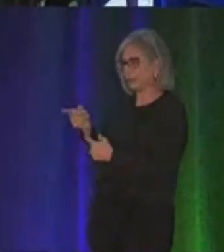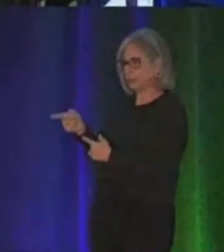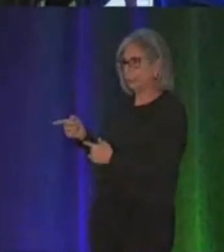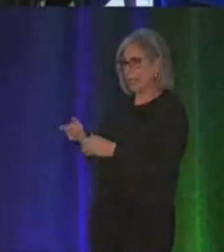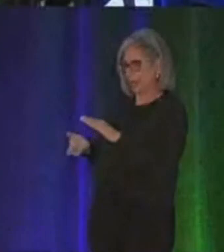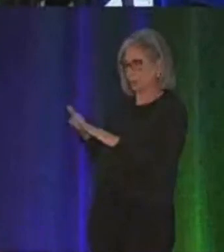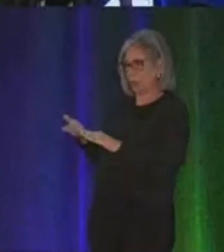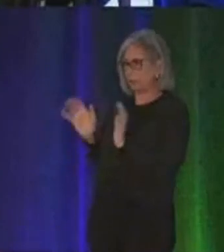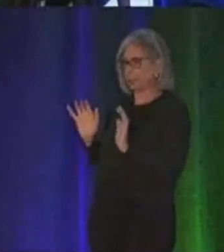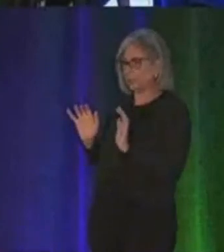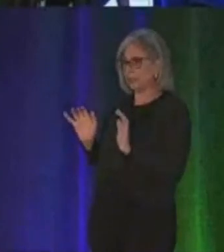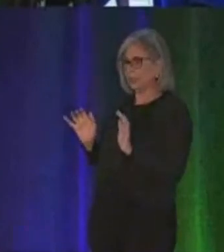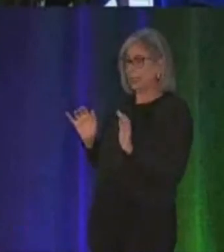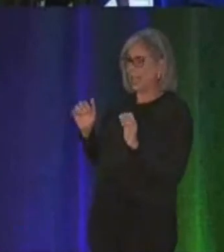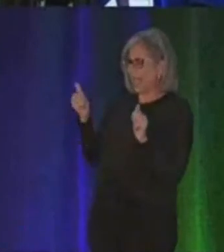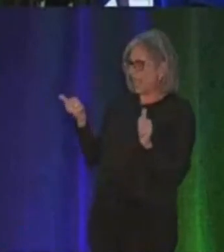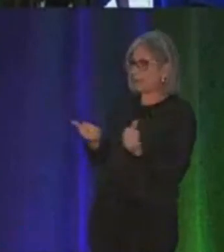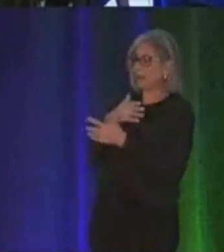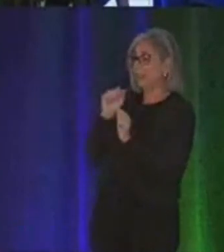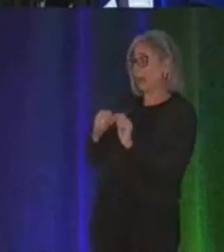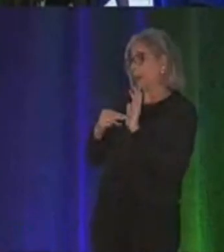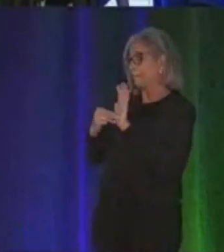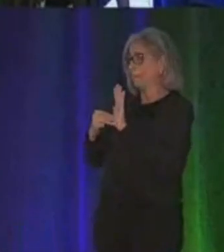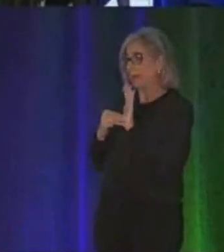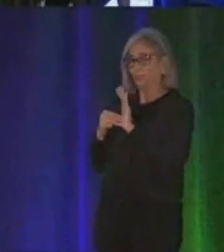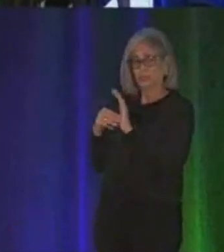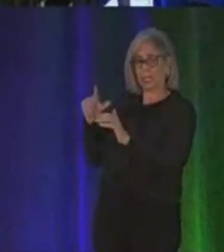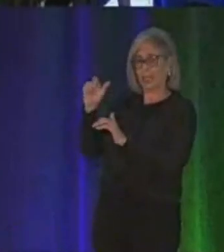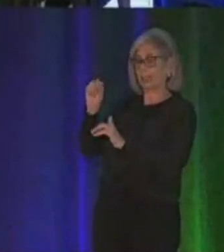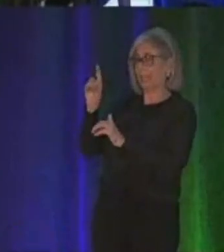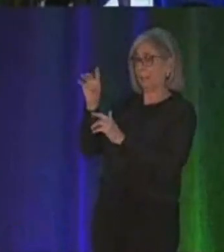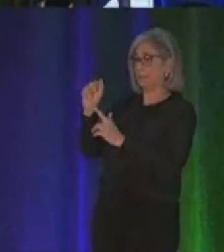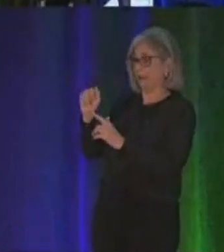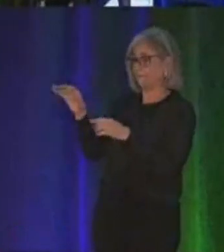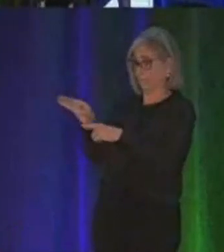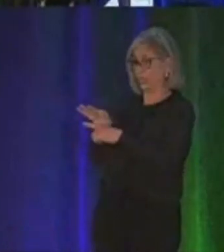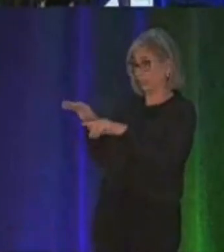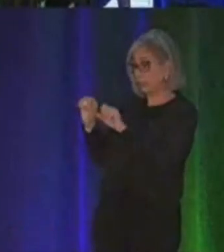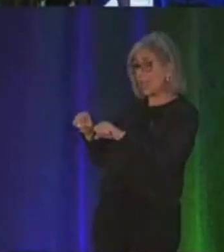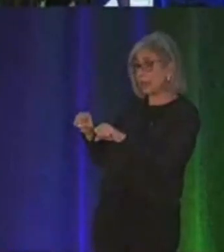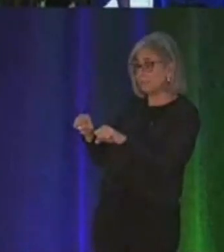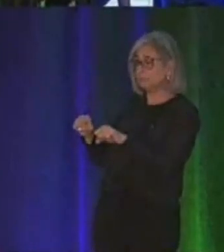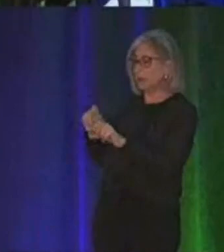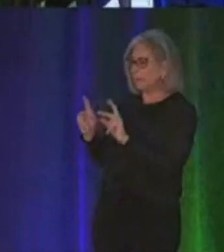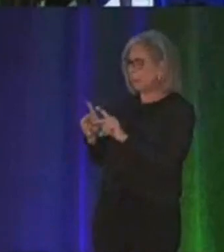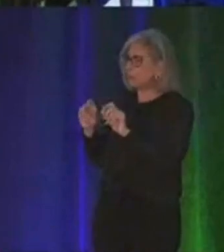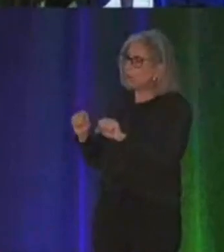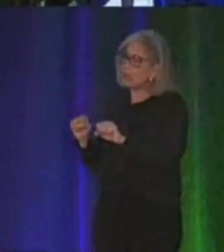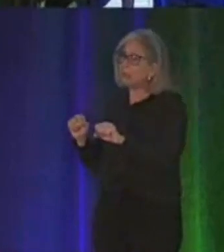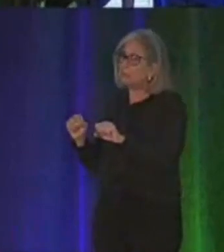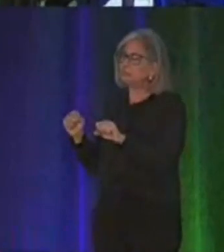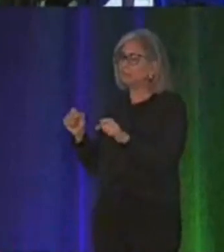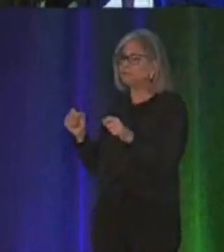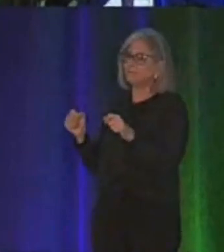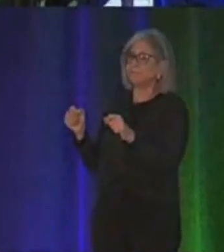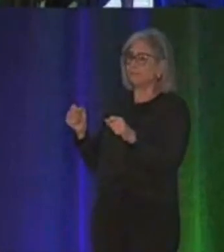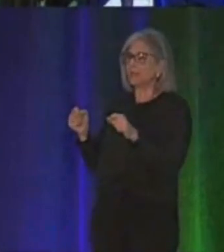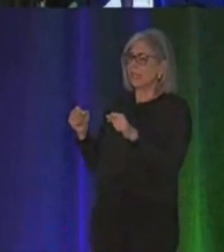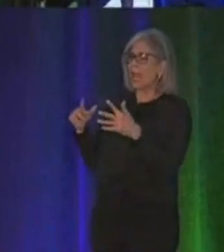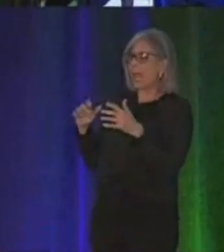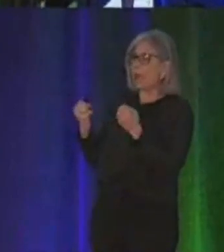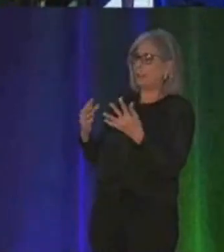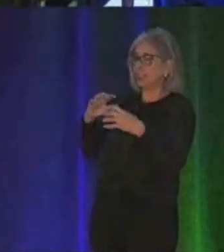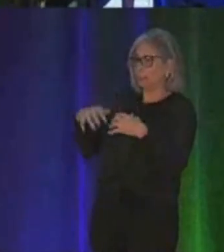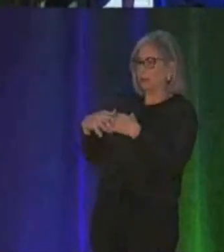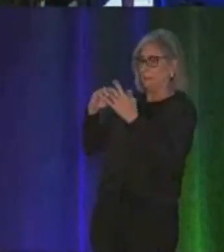and run it. And not everything can be modeled in a Lambda function. I think a lot can. I think people underestimate how much can be built this